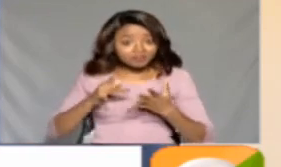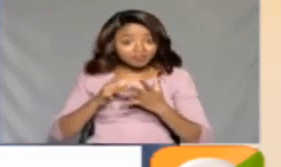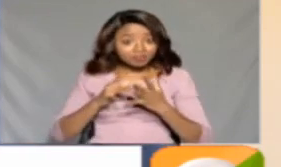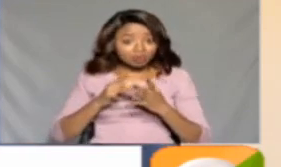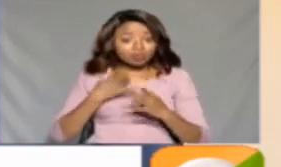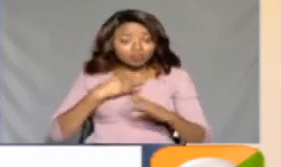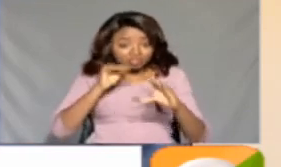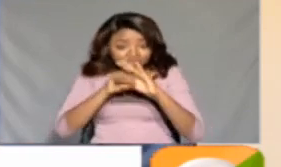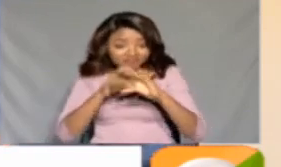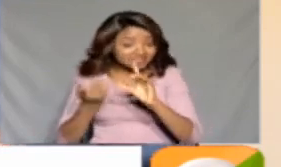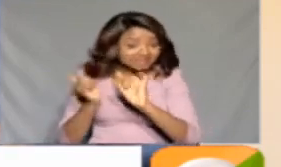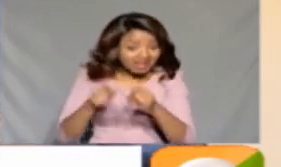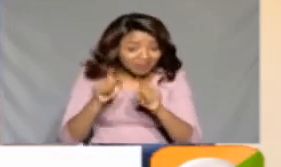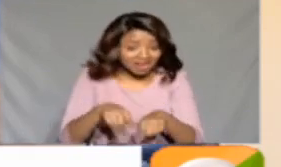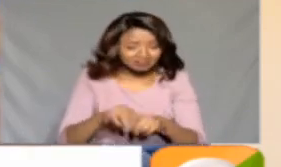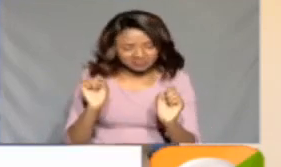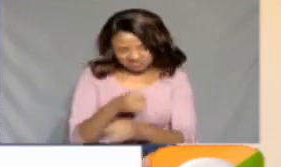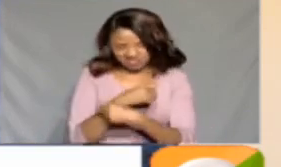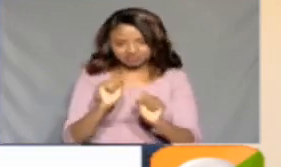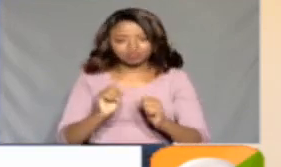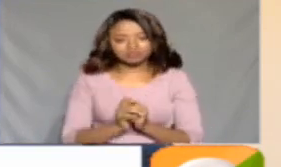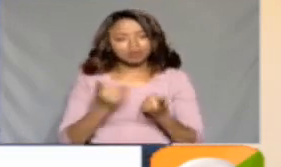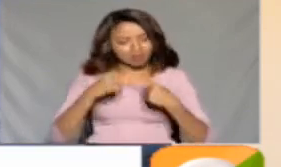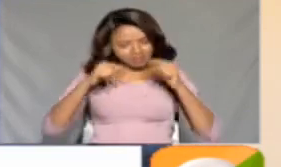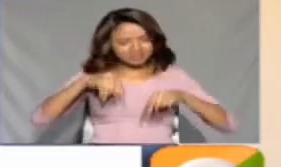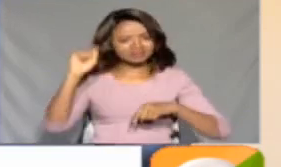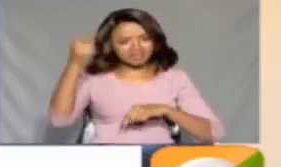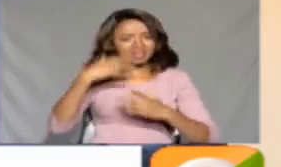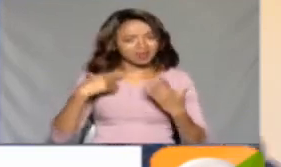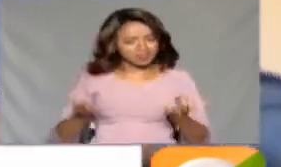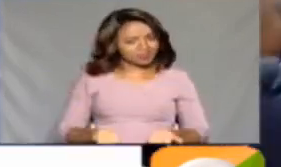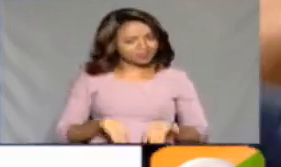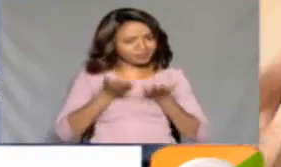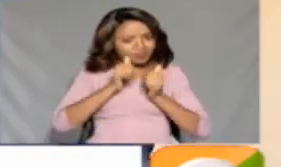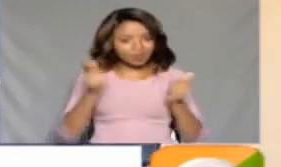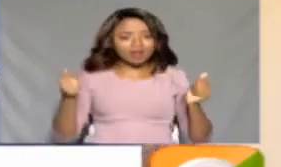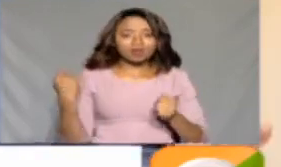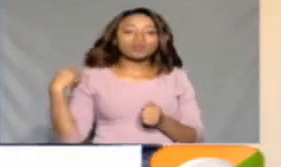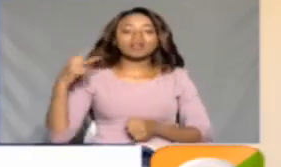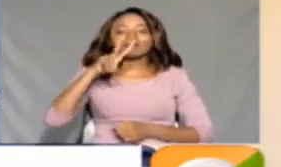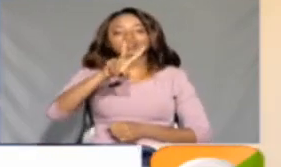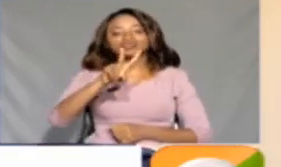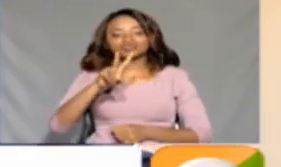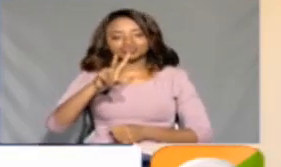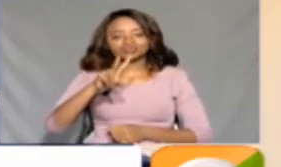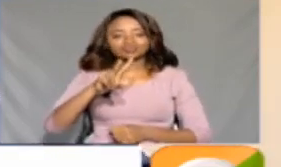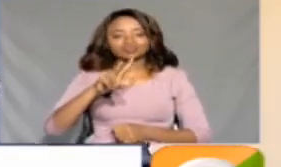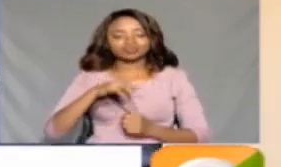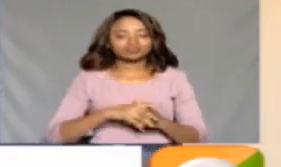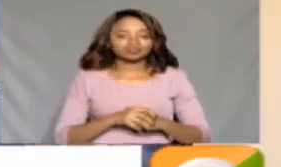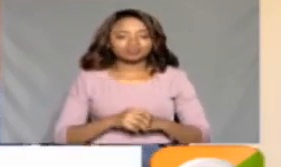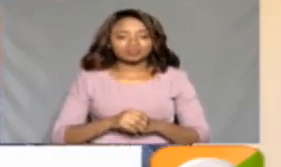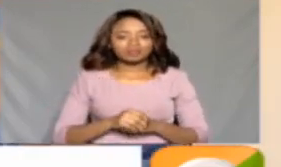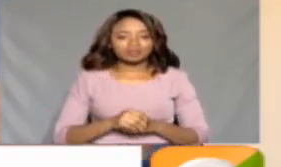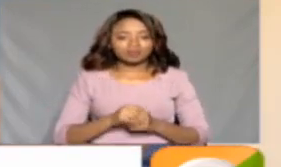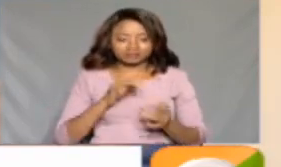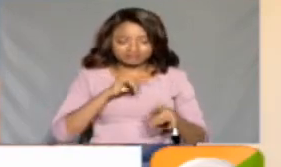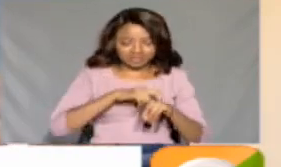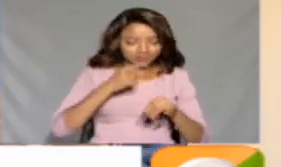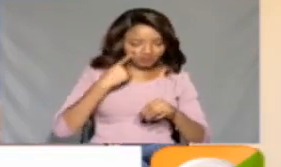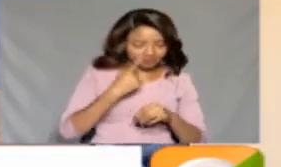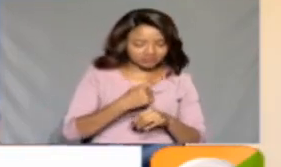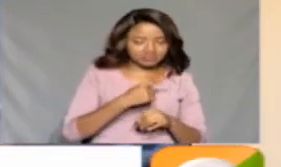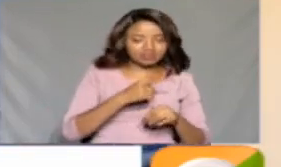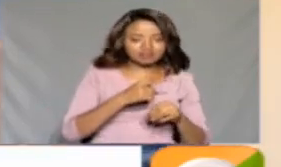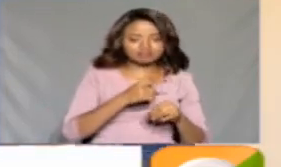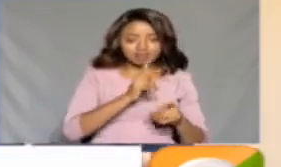of development, and we're doing the right things. We are number two in the world, for example, from athletics. But when it comes